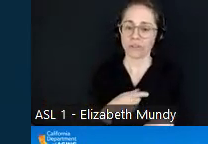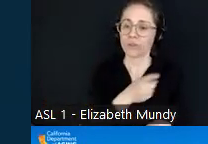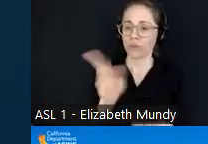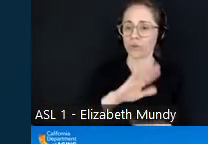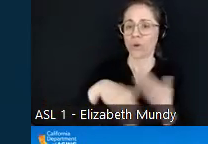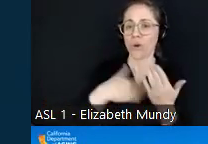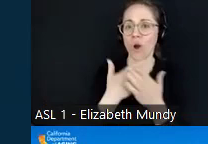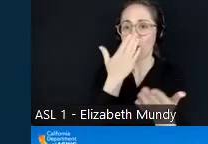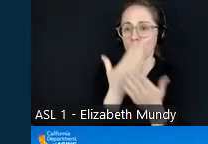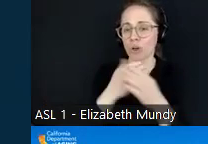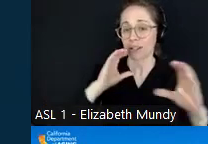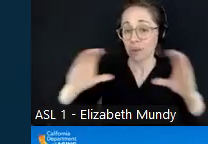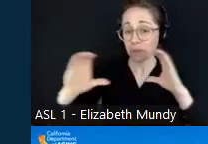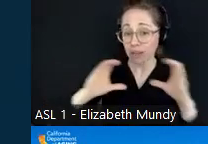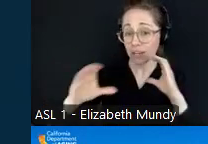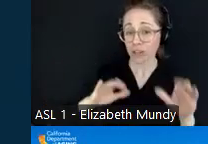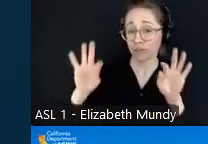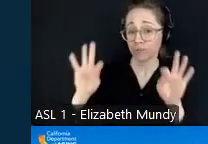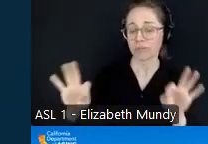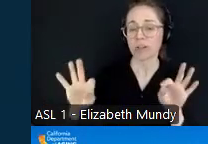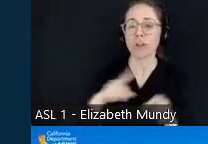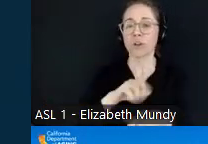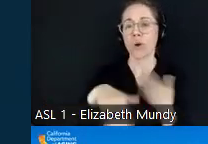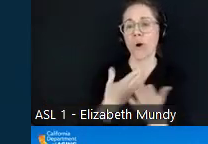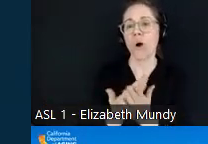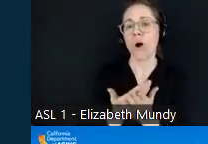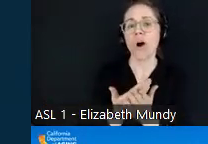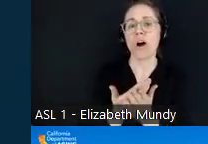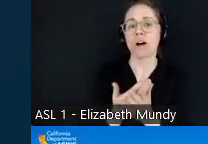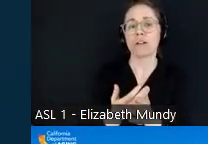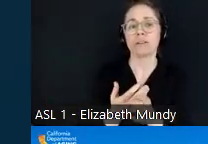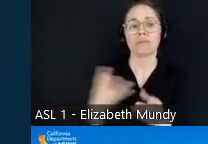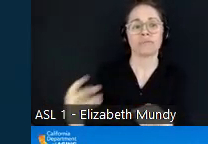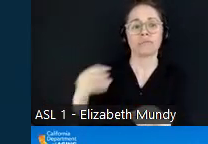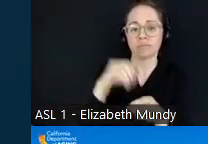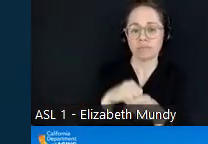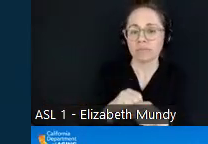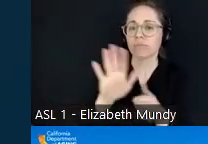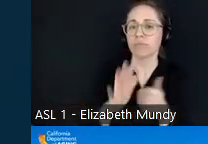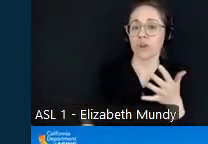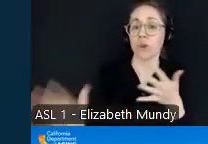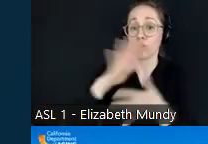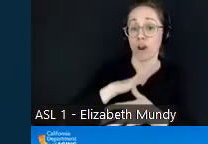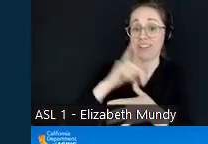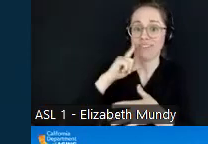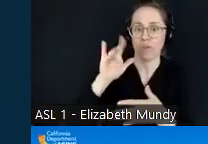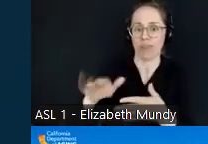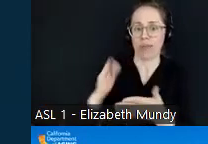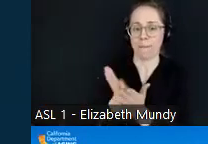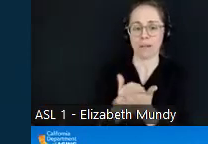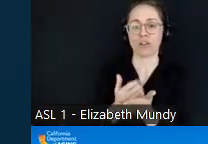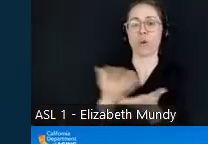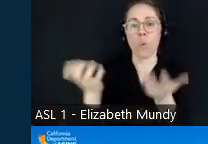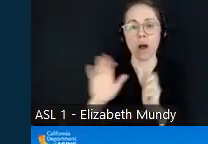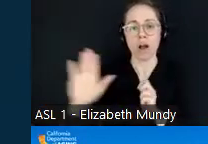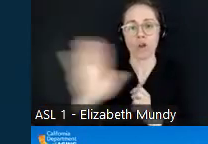to communicate with us on individual, organizational, and collective priorities in the budget. We want to hear from all of